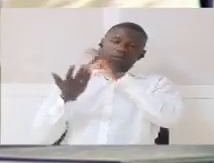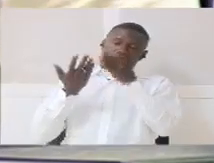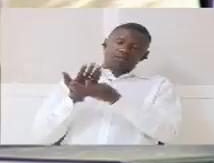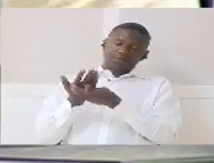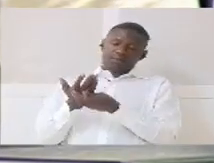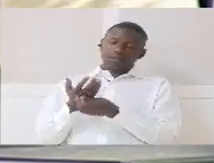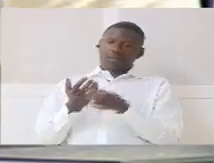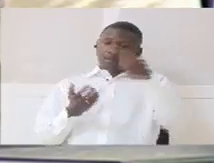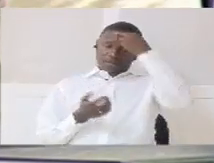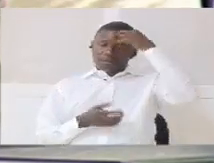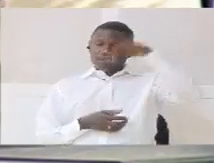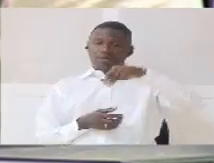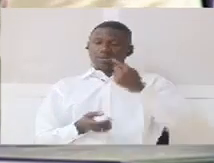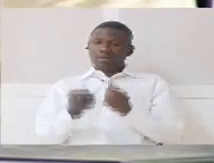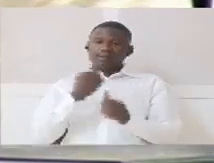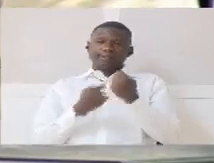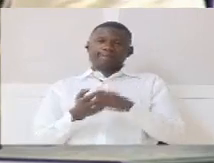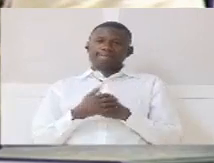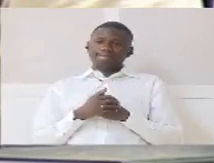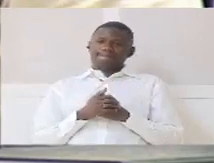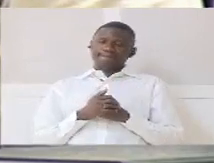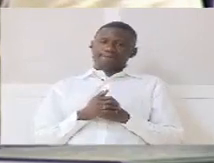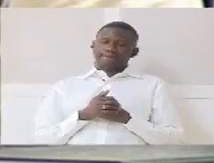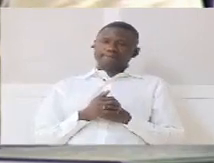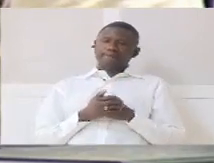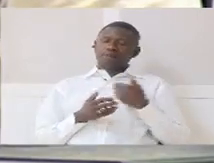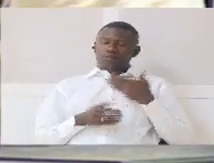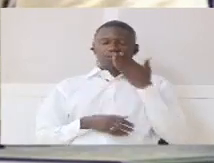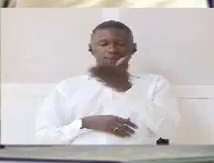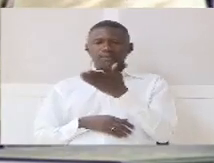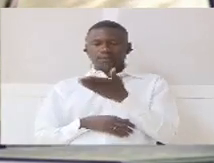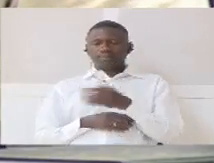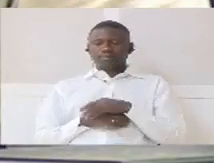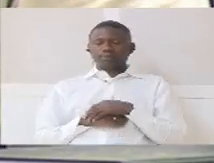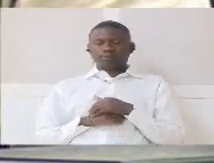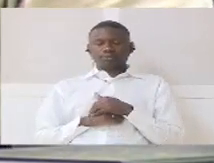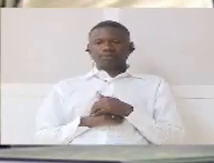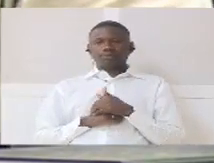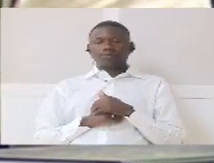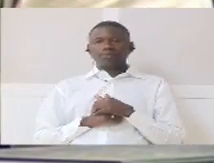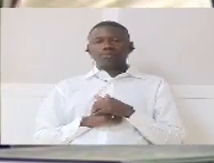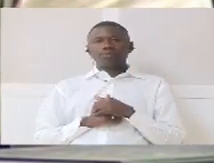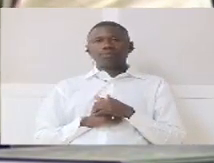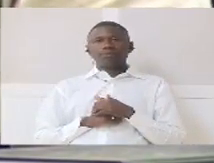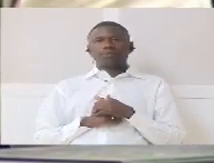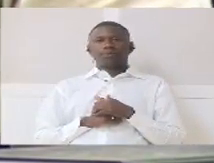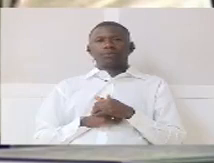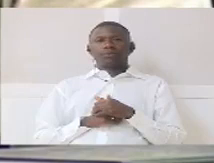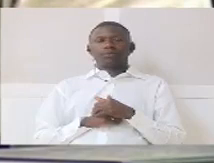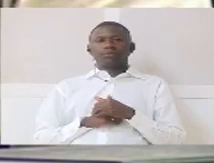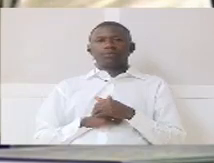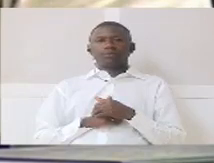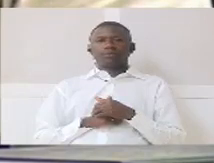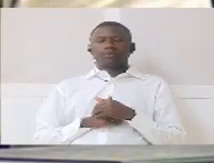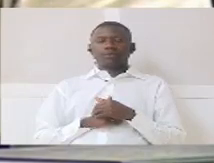I was transferred to headquarters again. Mboto fana. I was there. Reminding as officer in charge.